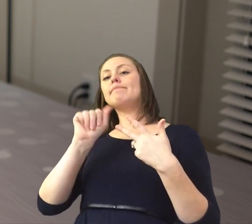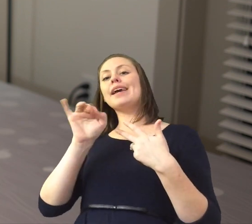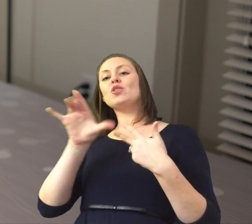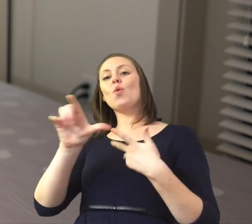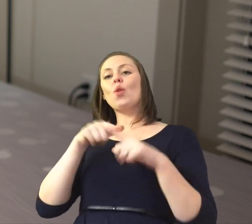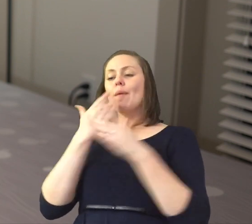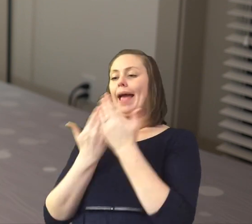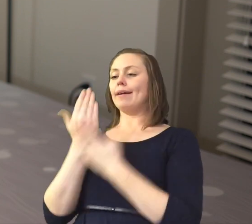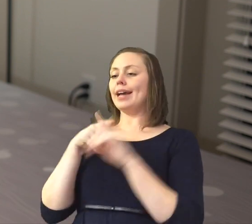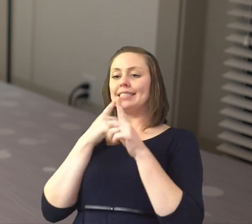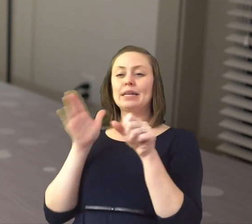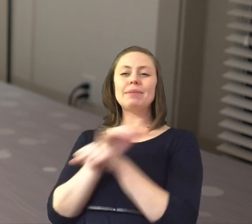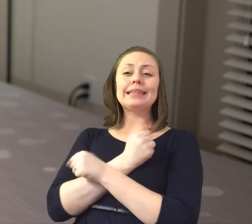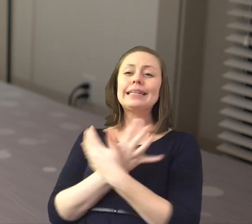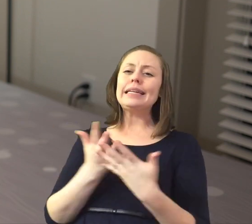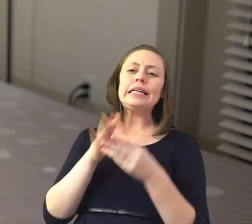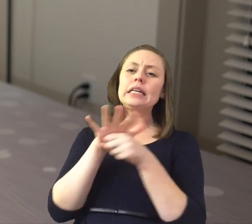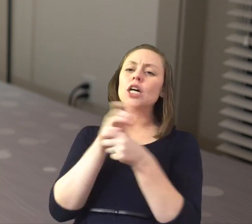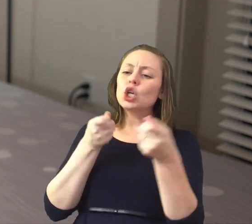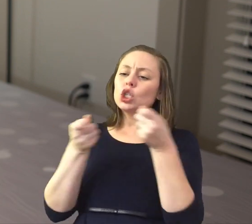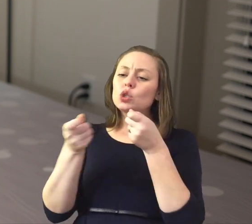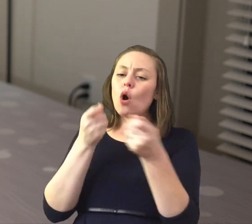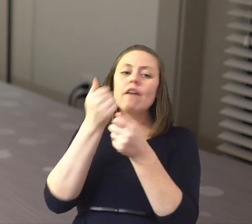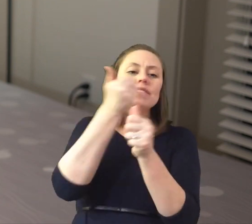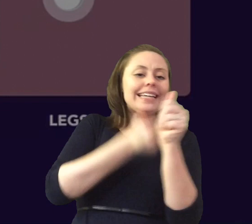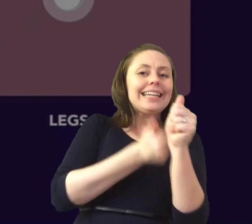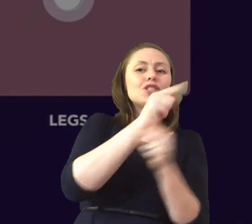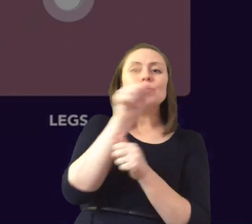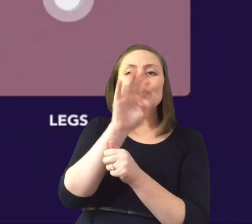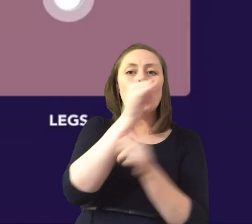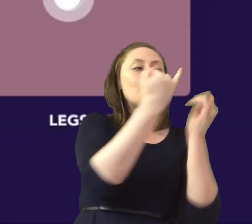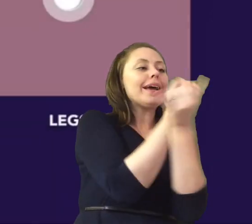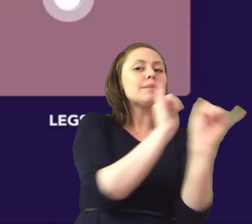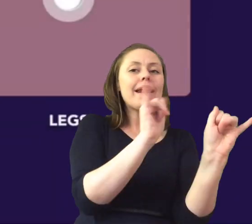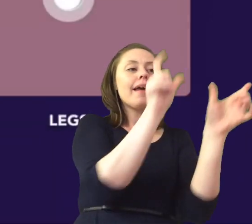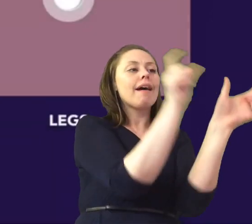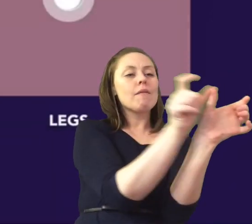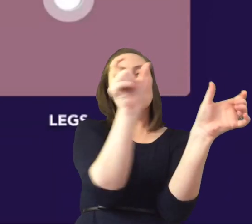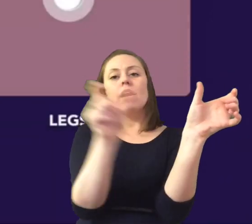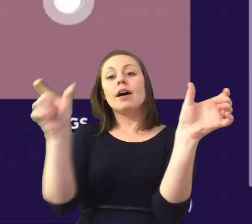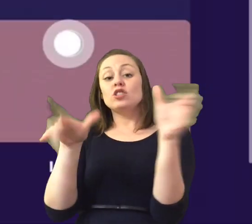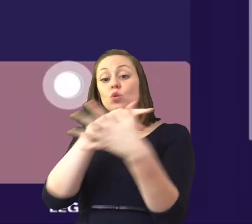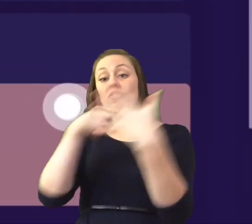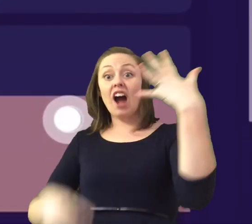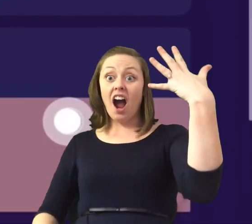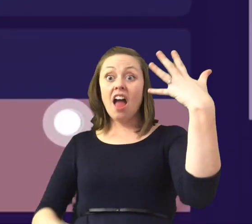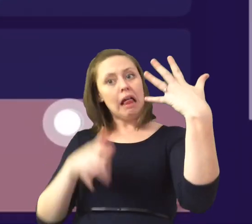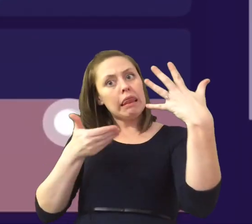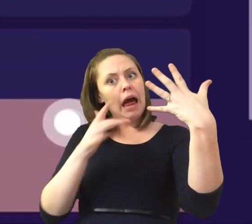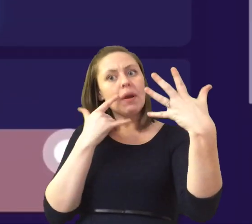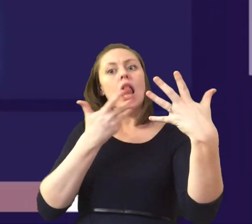is complete control over each zone independently. This gives you access to 5 zones, allowing you a